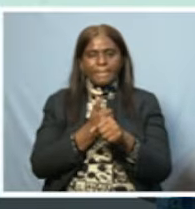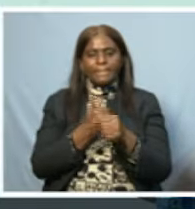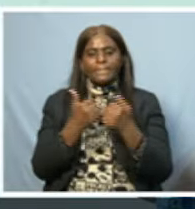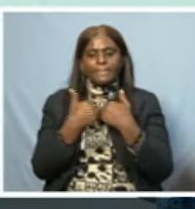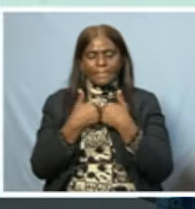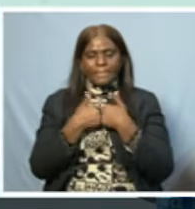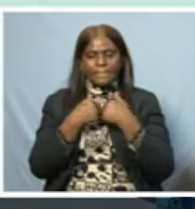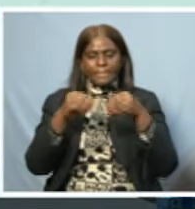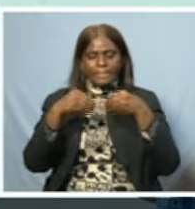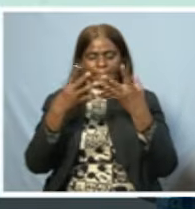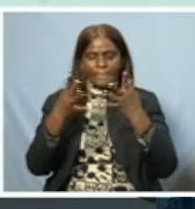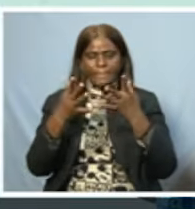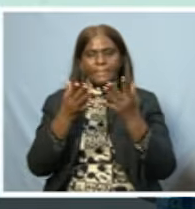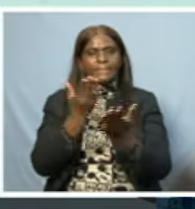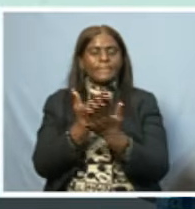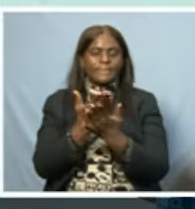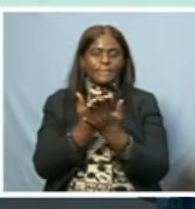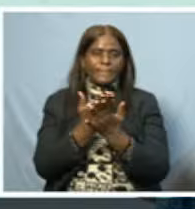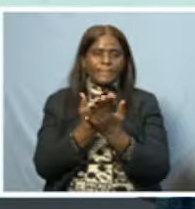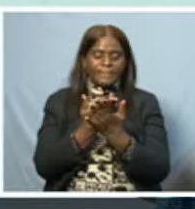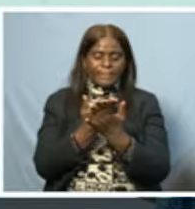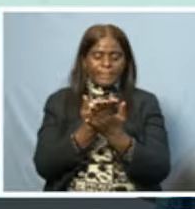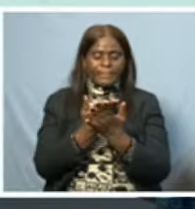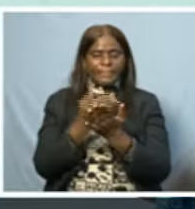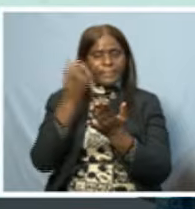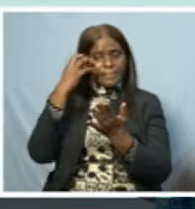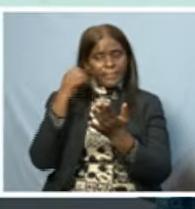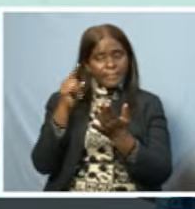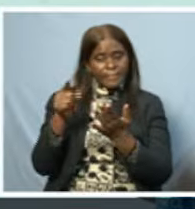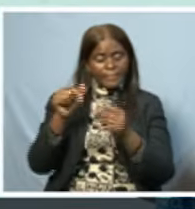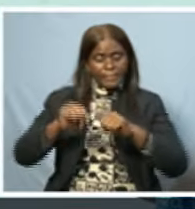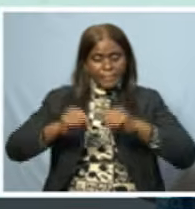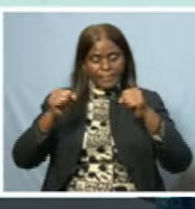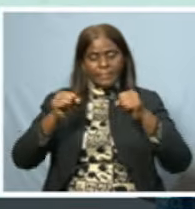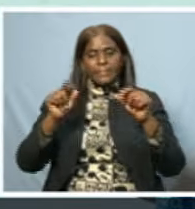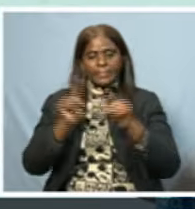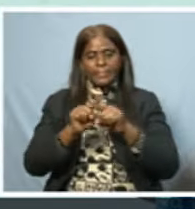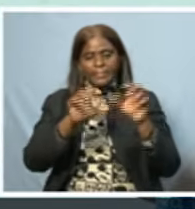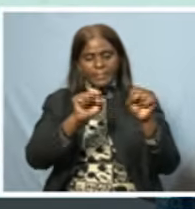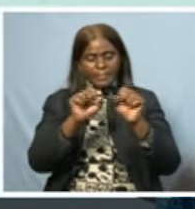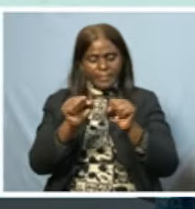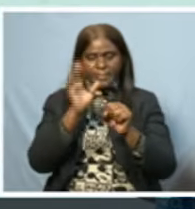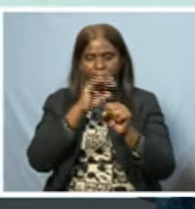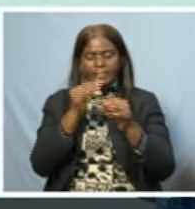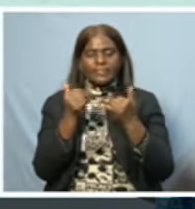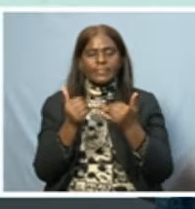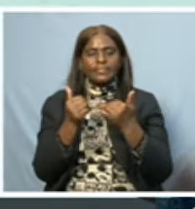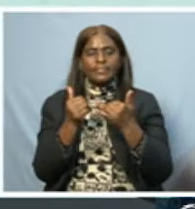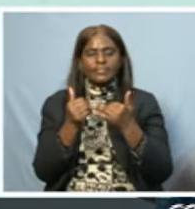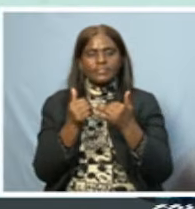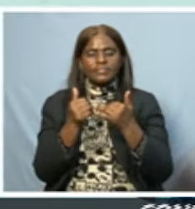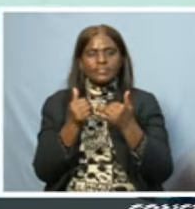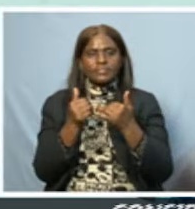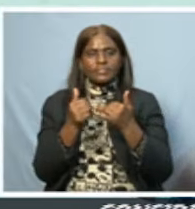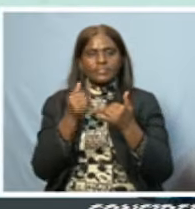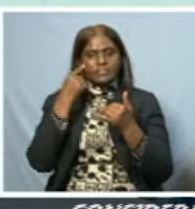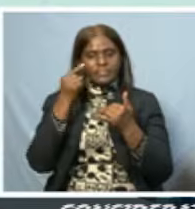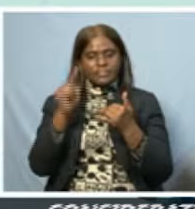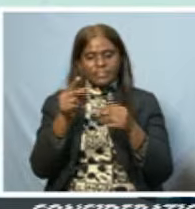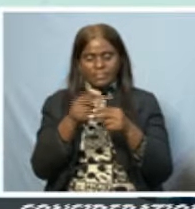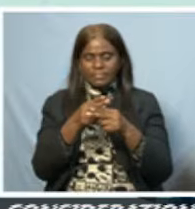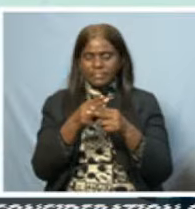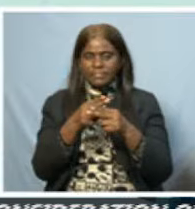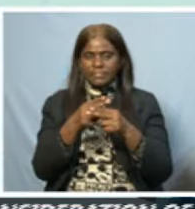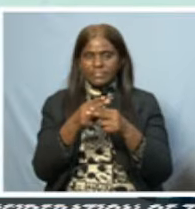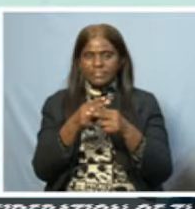have given the request. The officer is employed and confirmed currently. For temporal